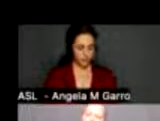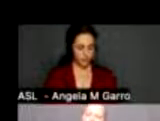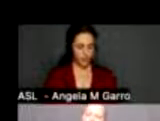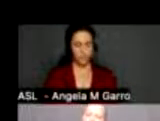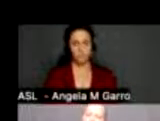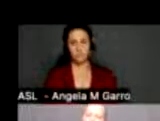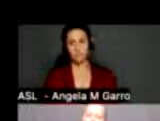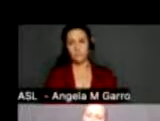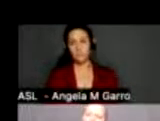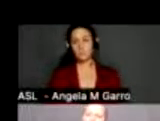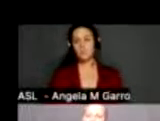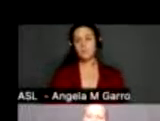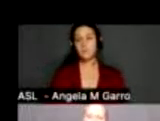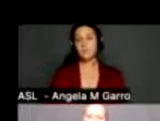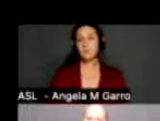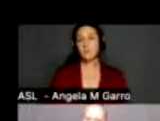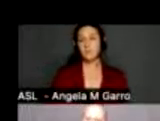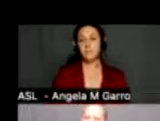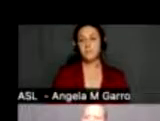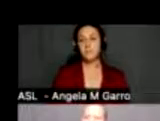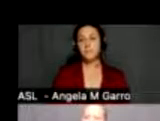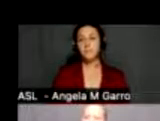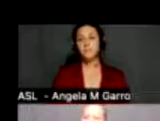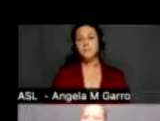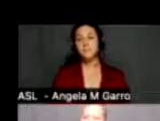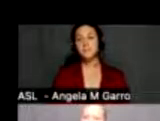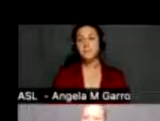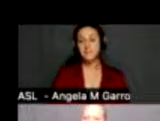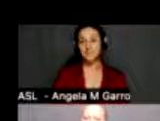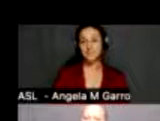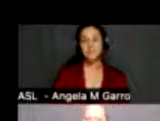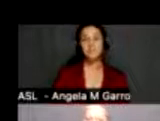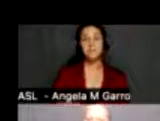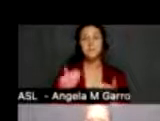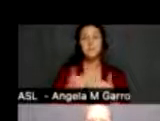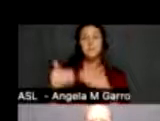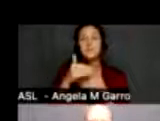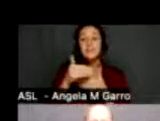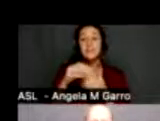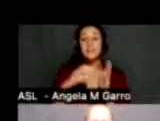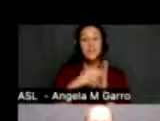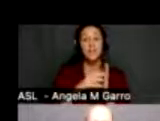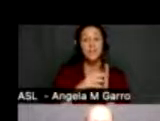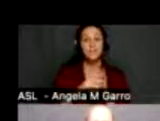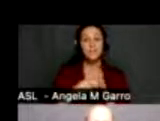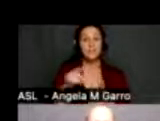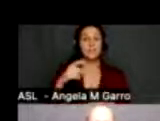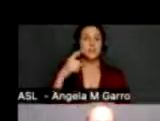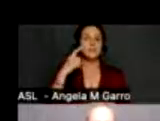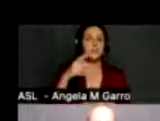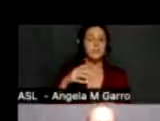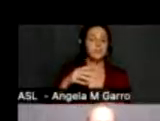What I want to do is take the board to the next section that received substantial updating and